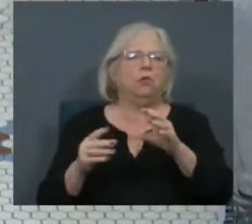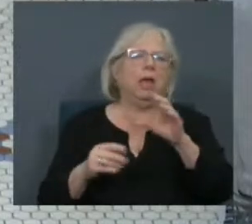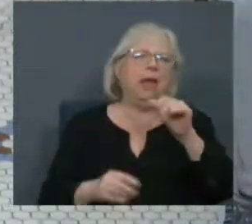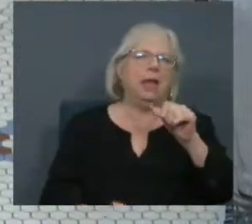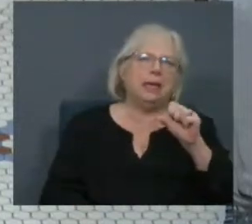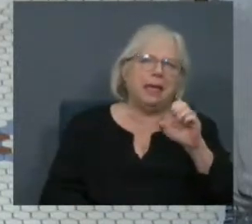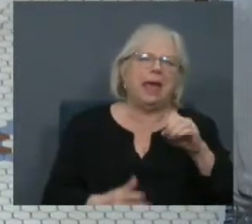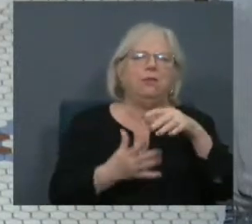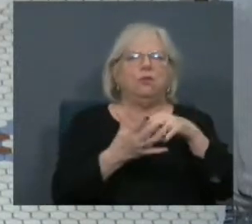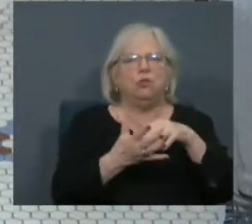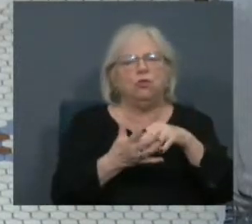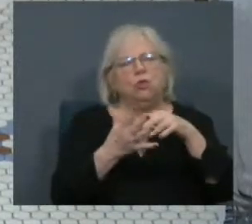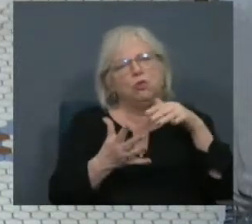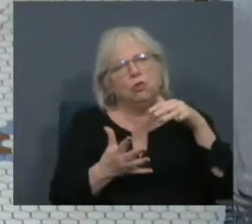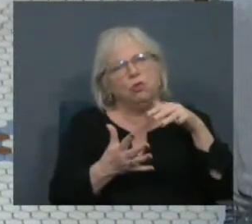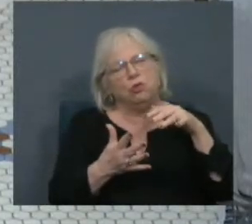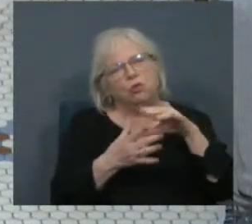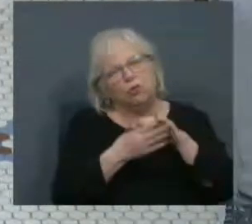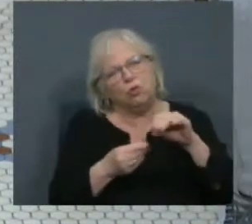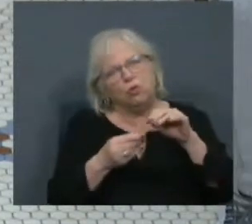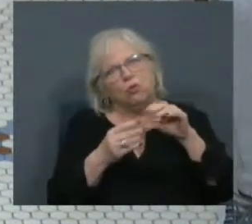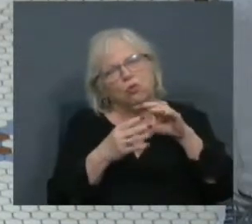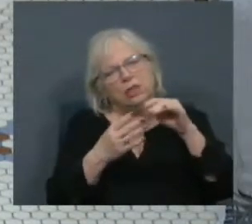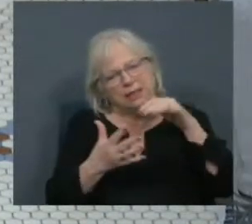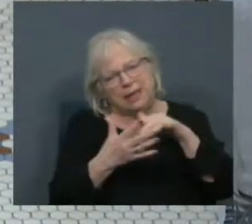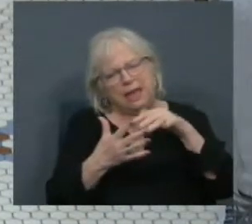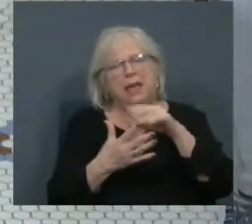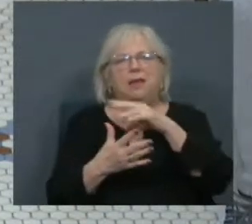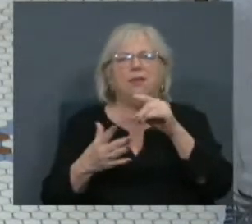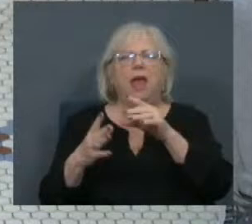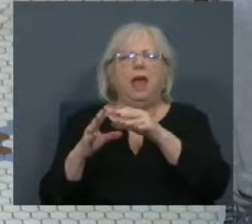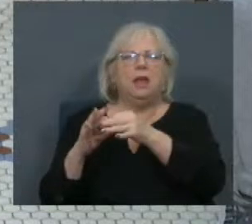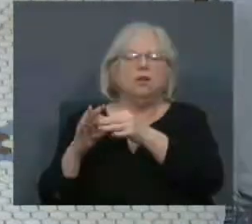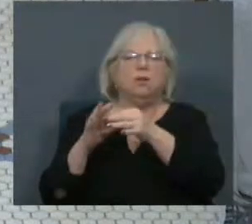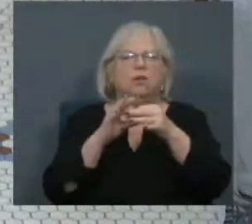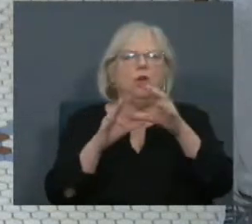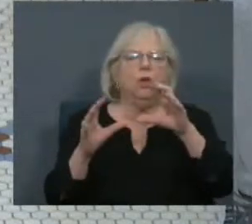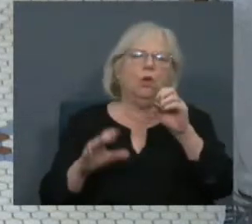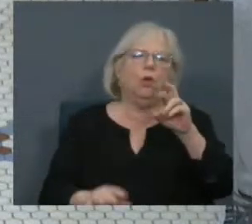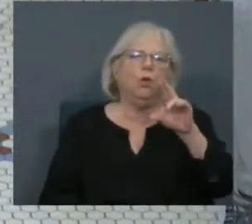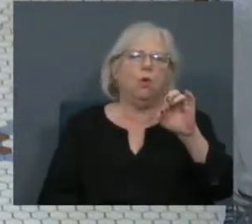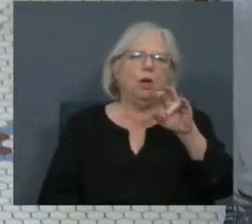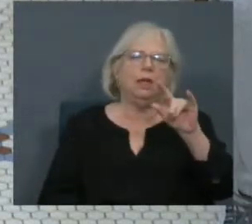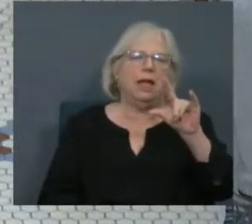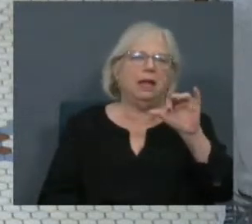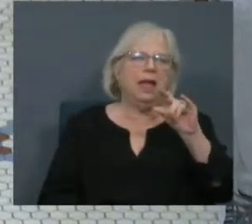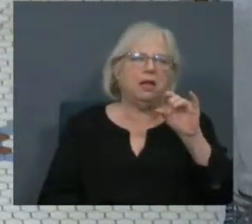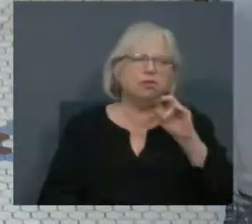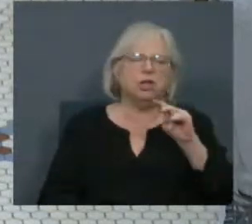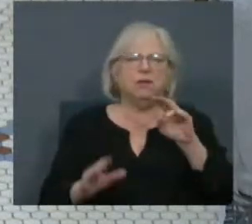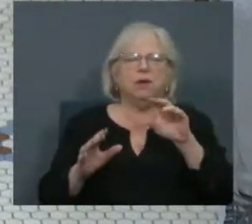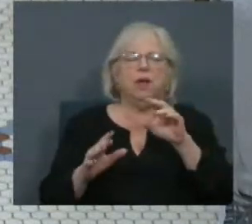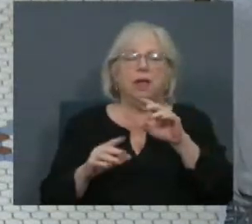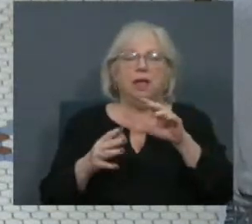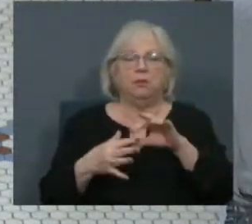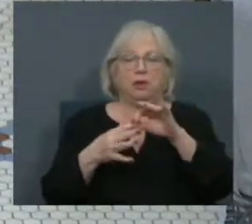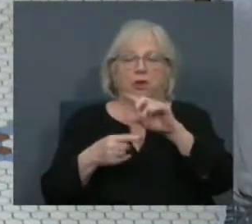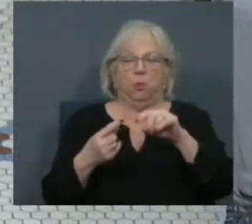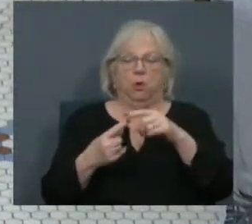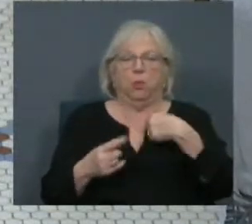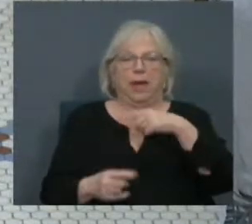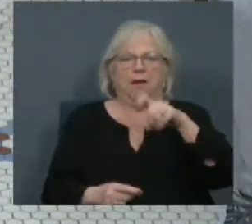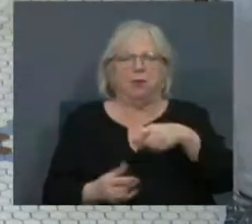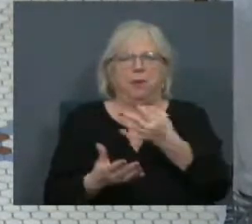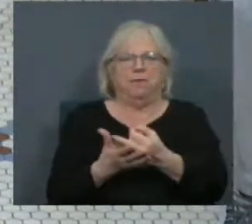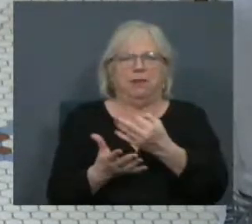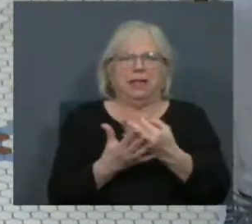and correlations in order to make data-informed decisions as a city, especially when we have fiscal responsibility to be fiscally